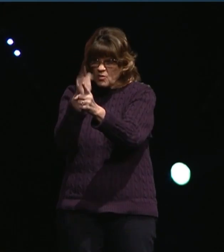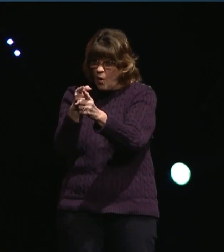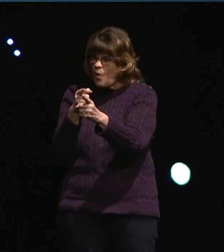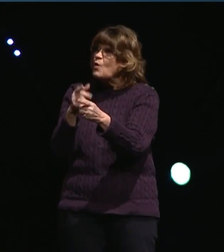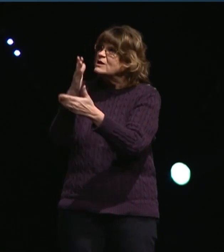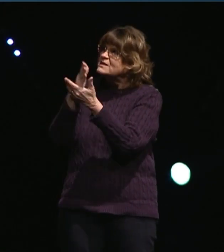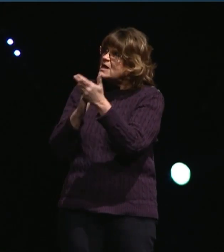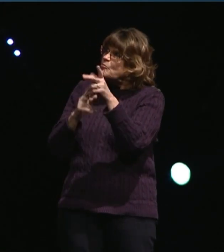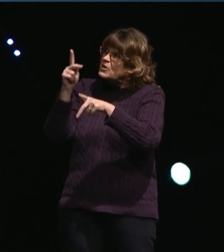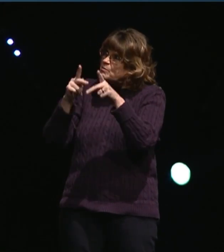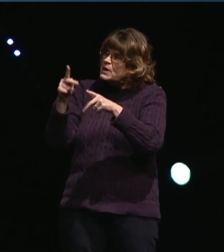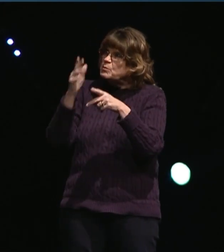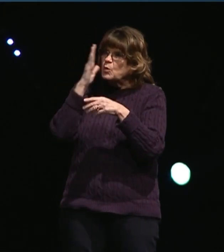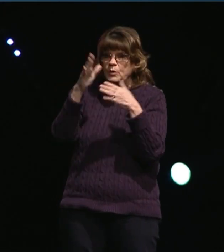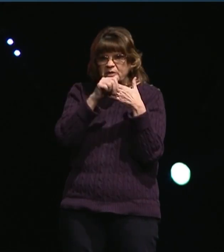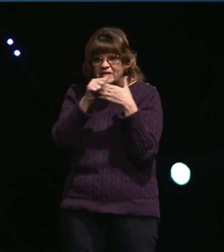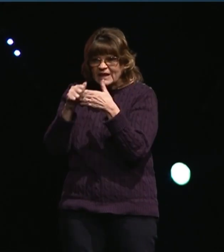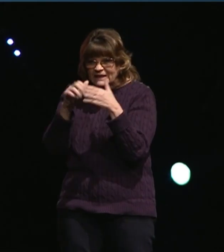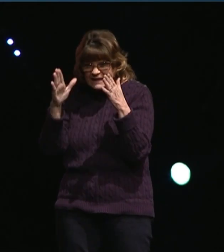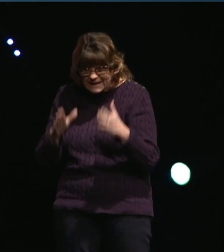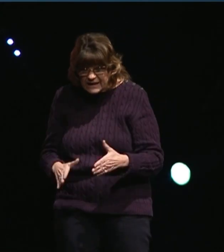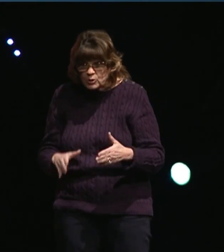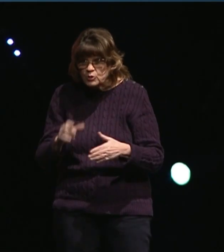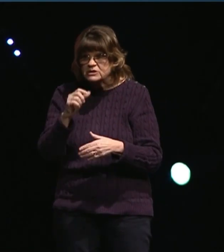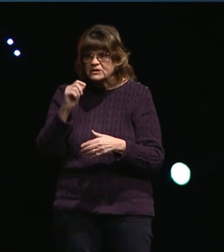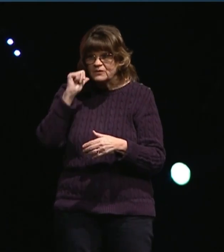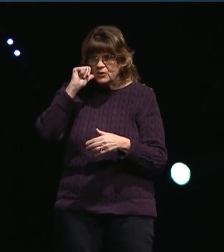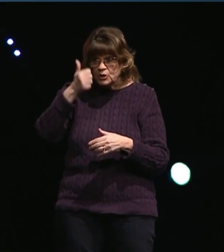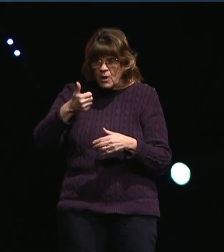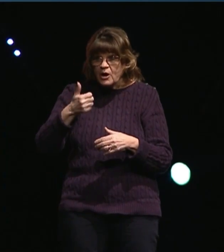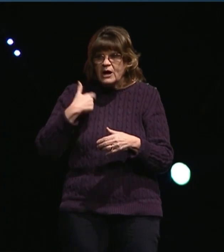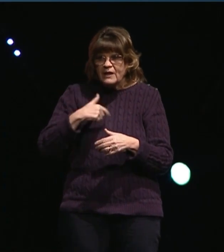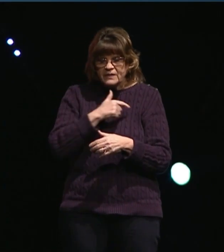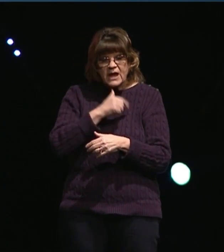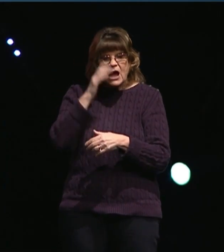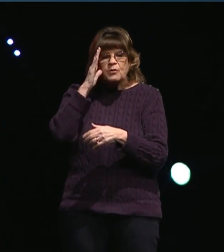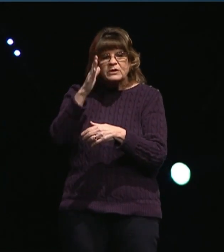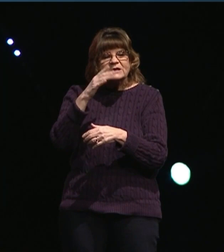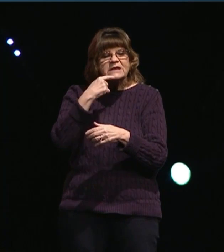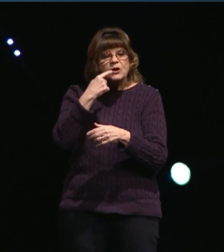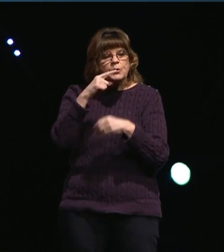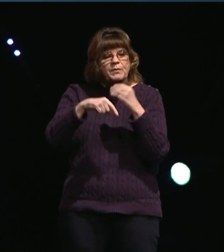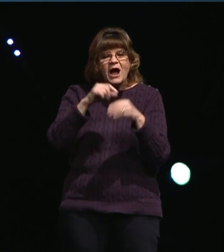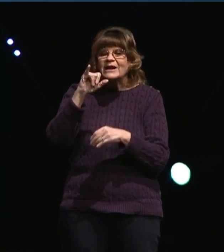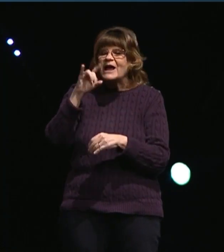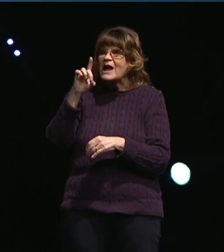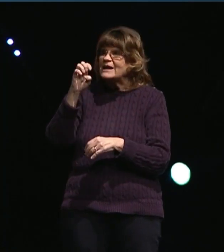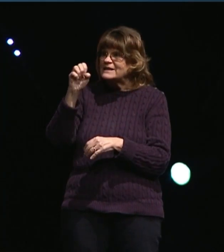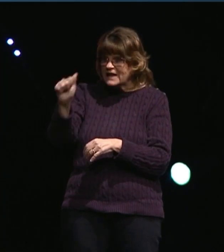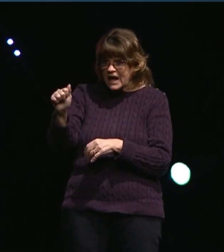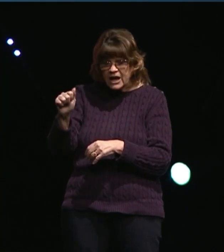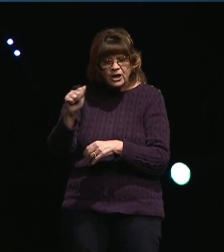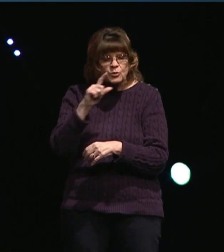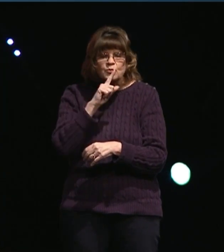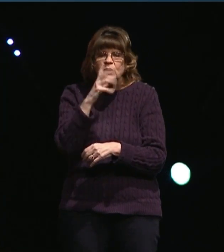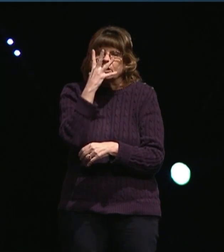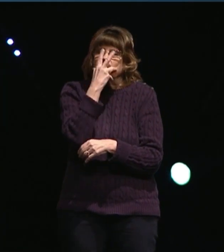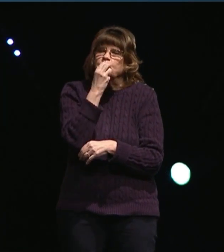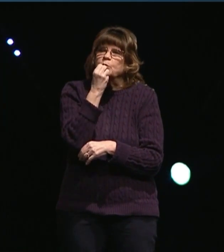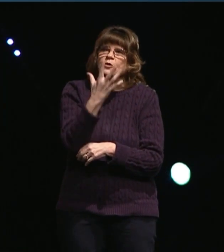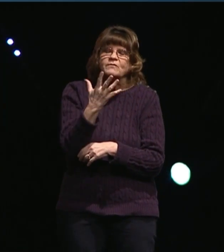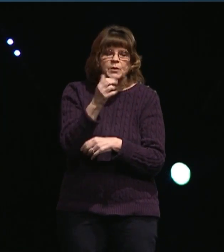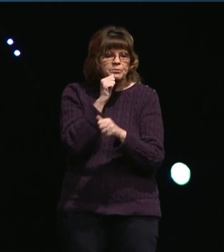be the leaders of tomorrow and they'll run the organization. So I have to say about IDEA that it's been a real blessing to be part of this